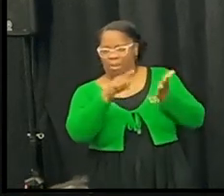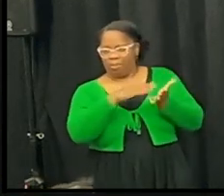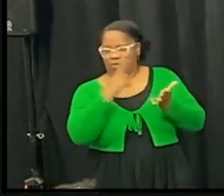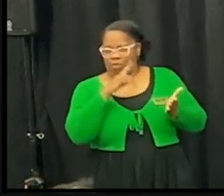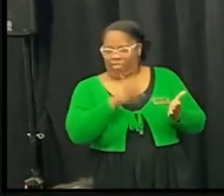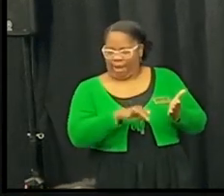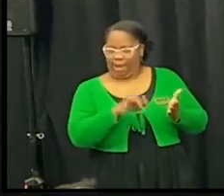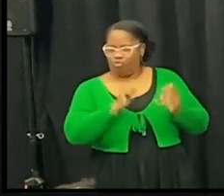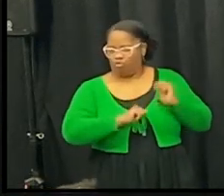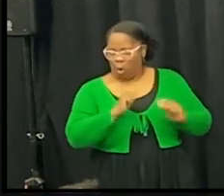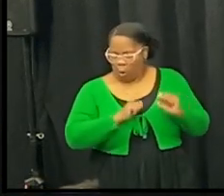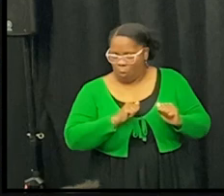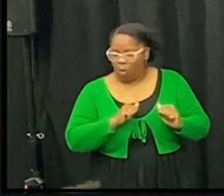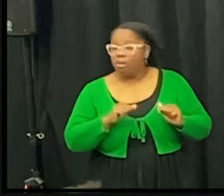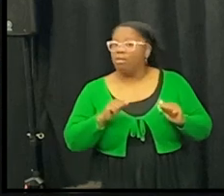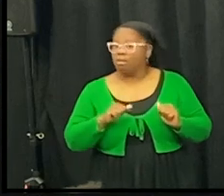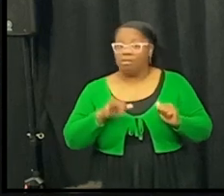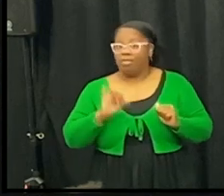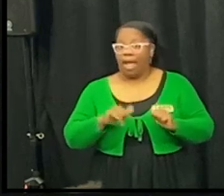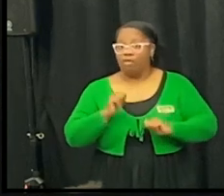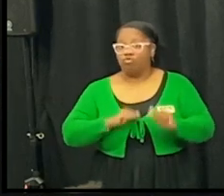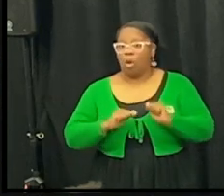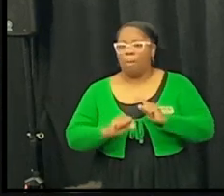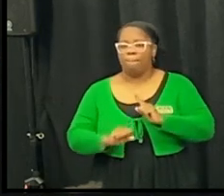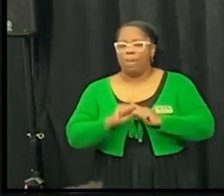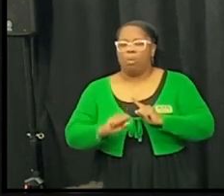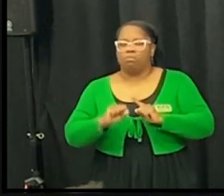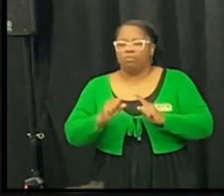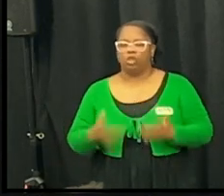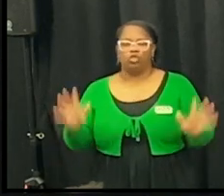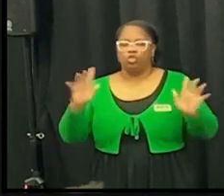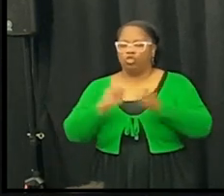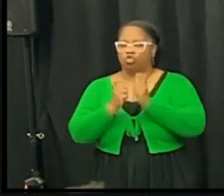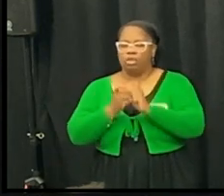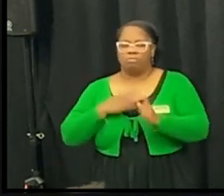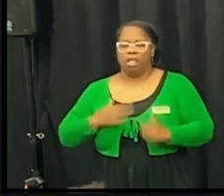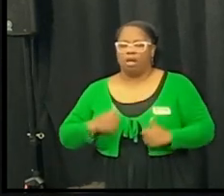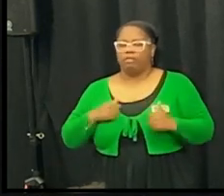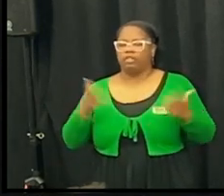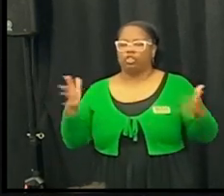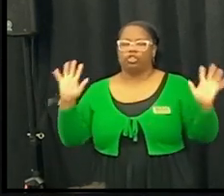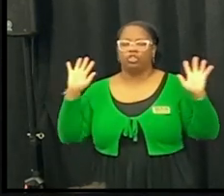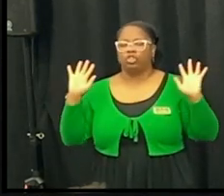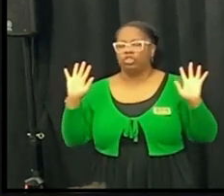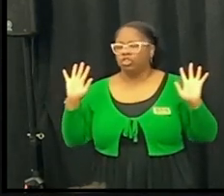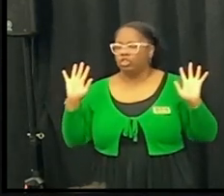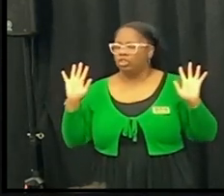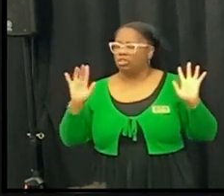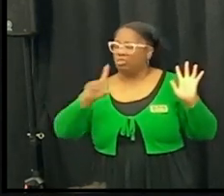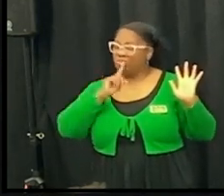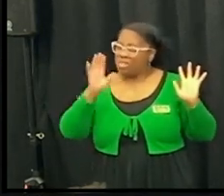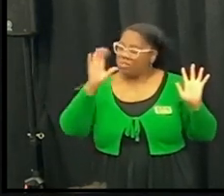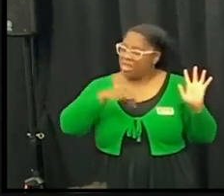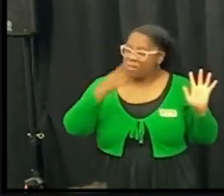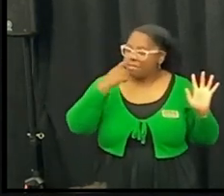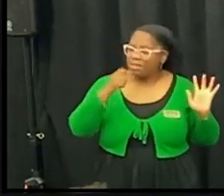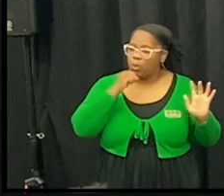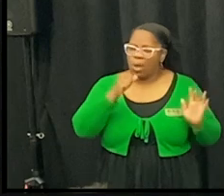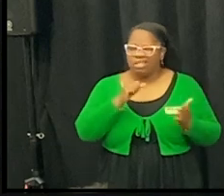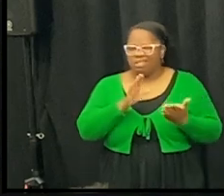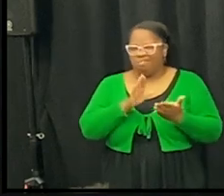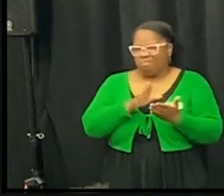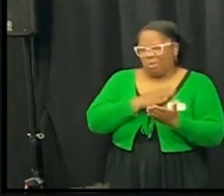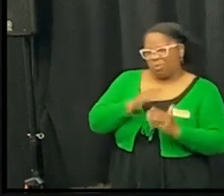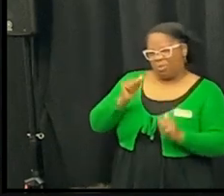And that show changed my life. And I was like, it was so weird because it wasn't like musical